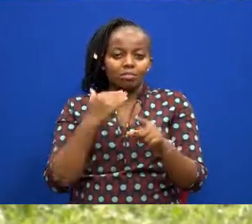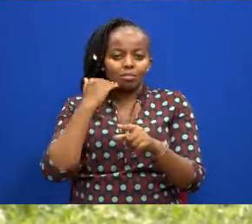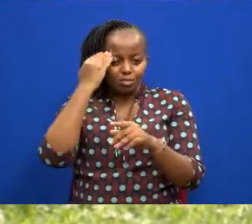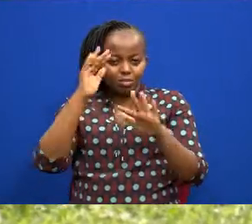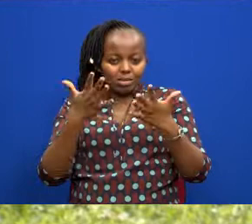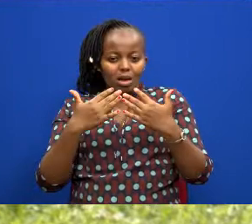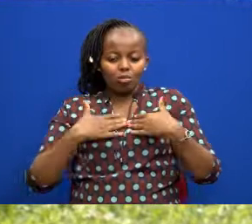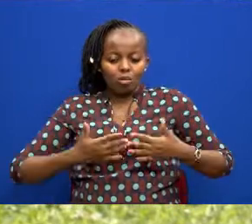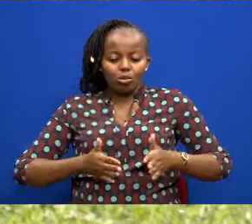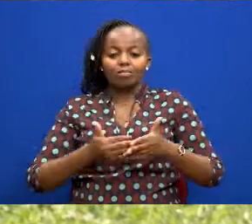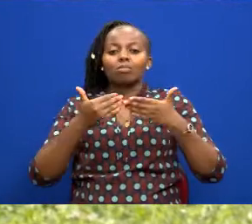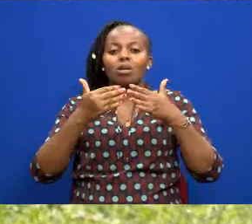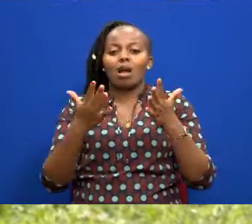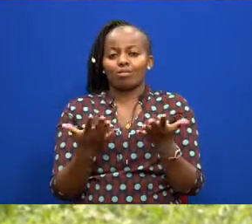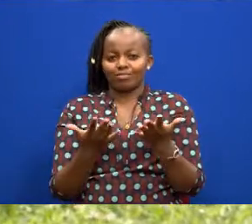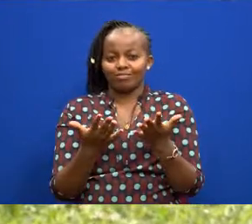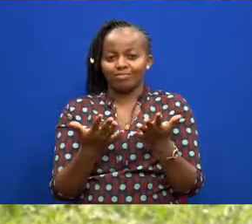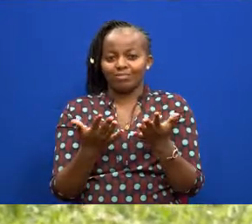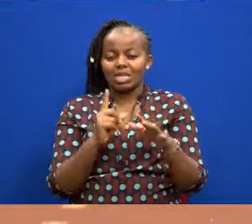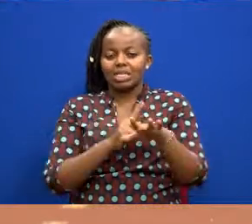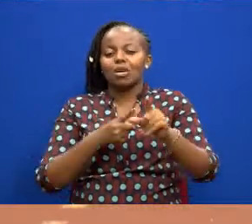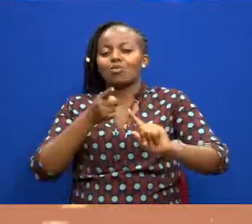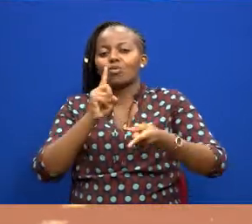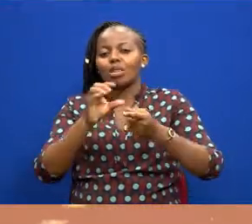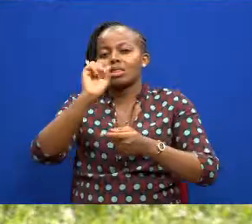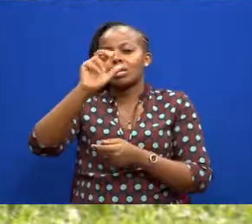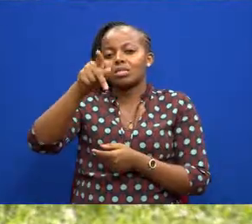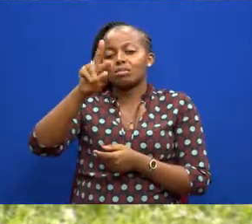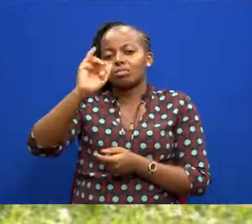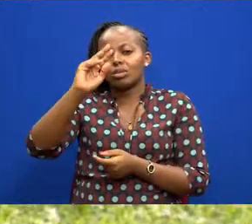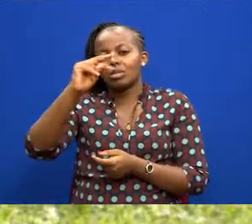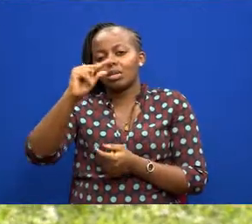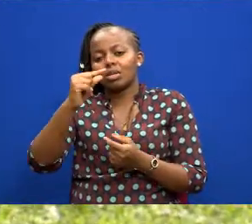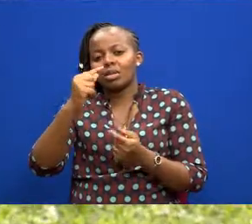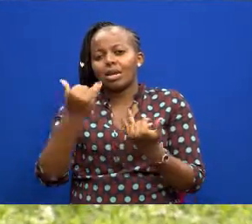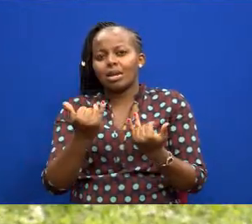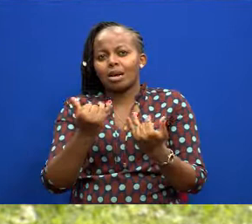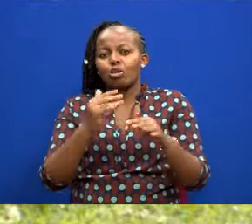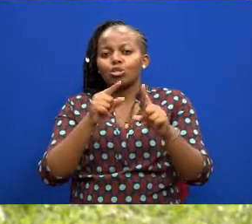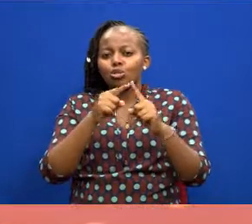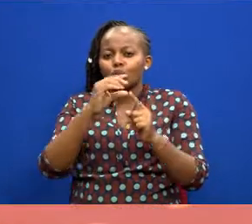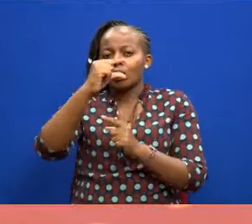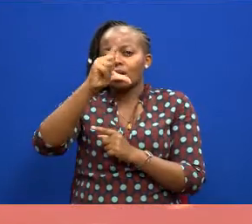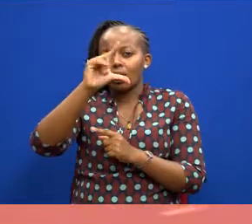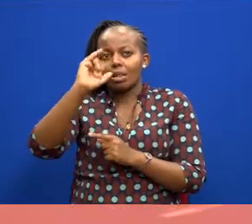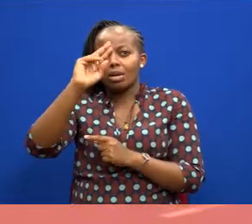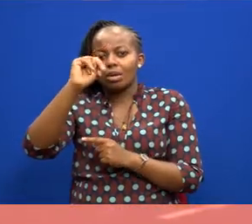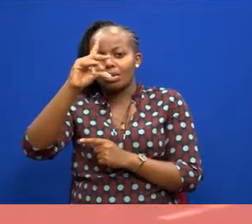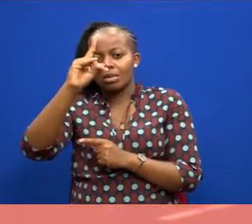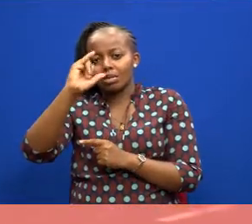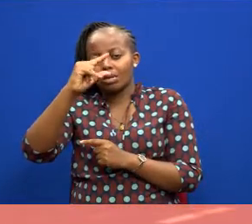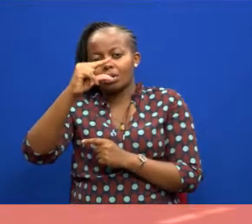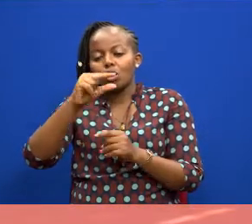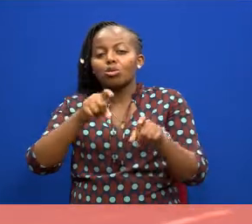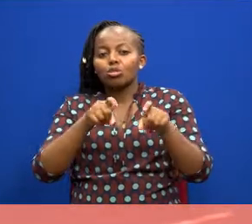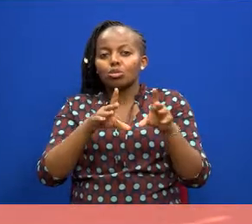and posture is when you're doing this run. So at the gliding phase,